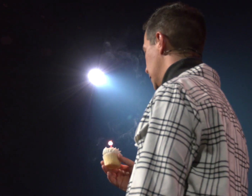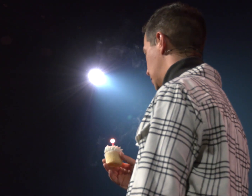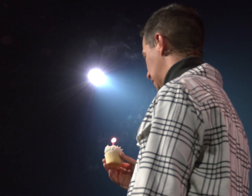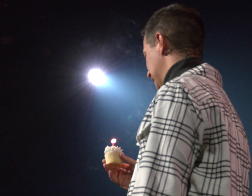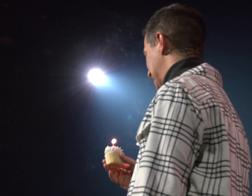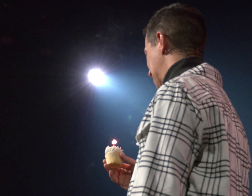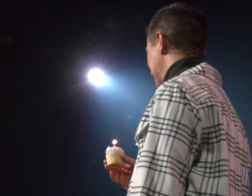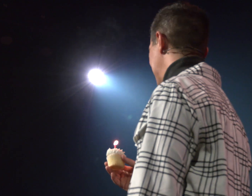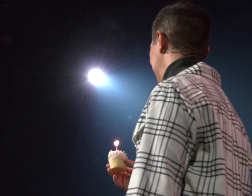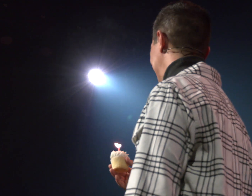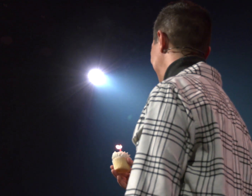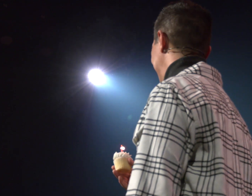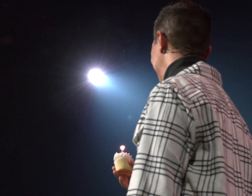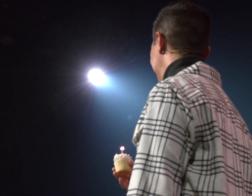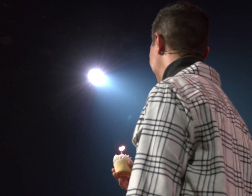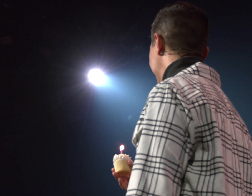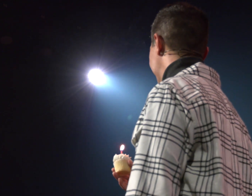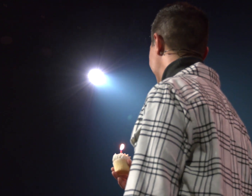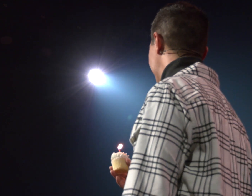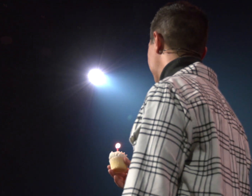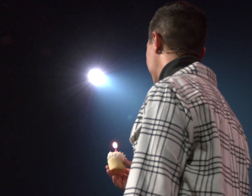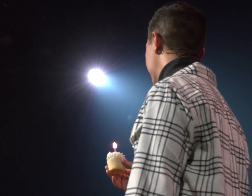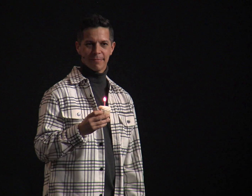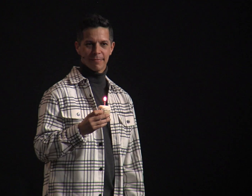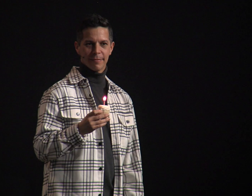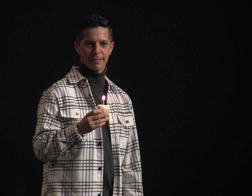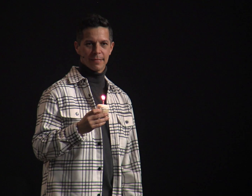And then Sunday comes.